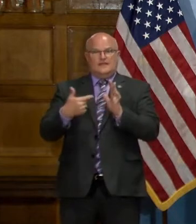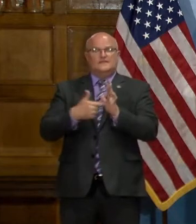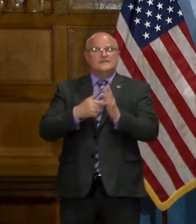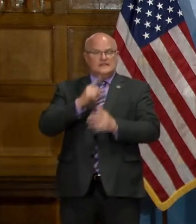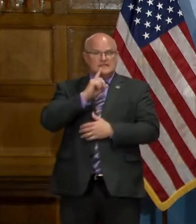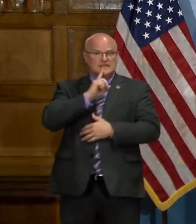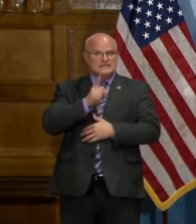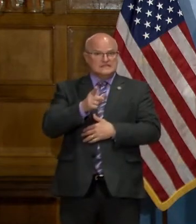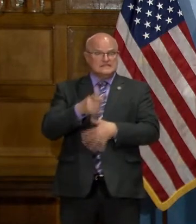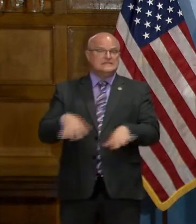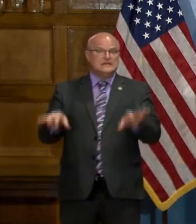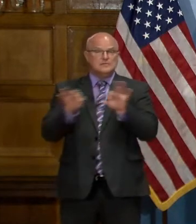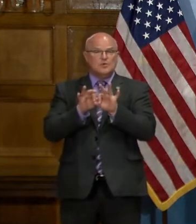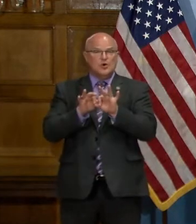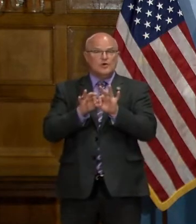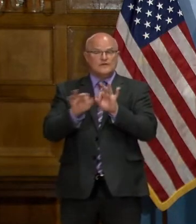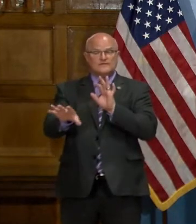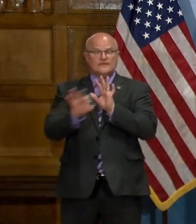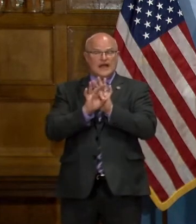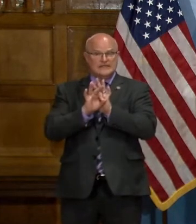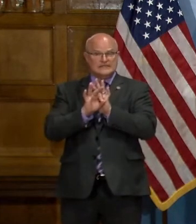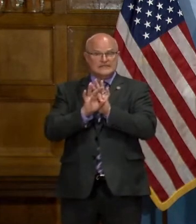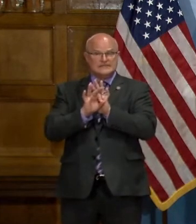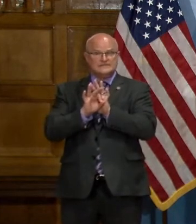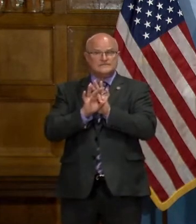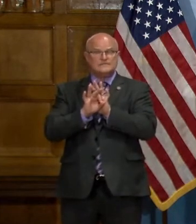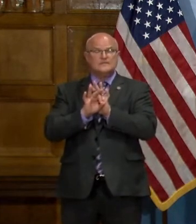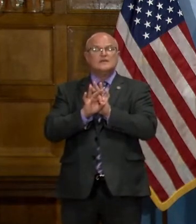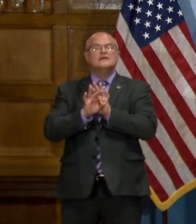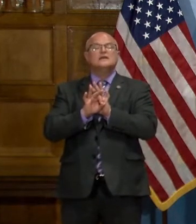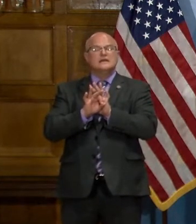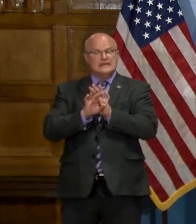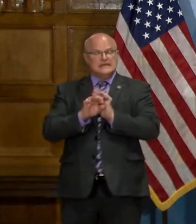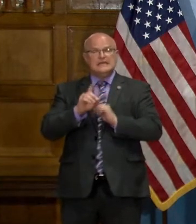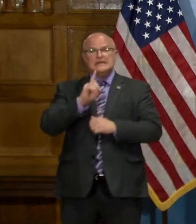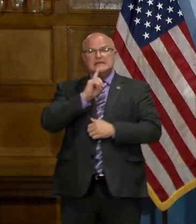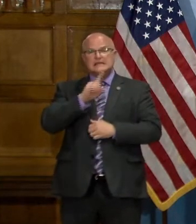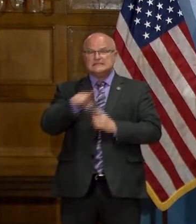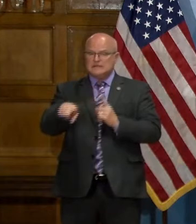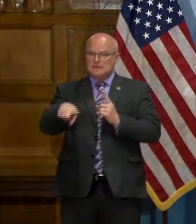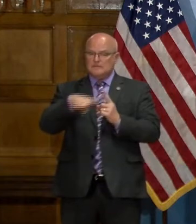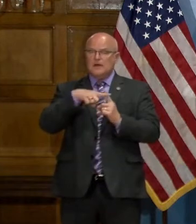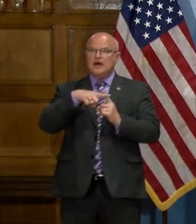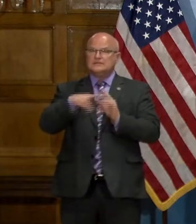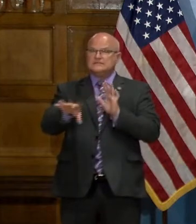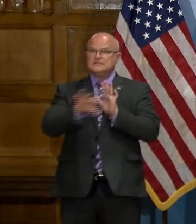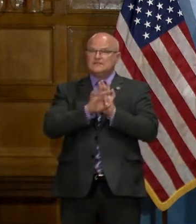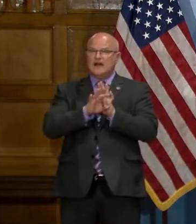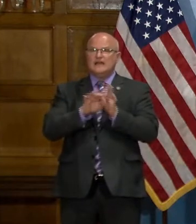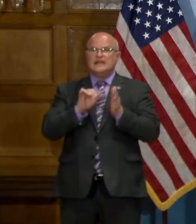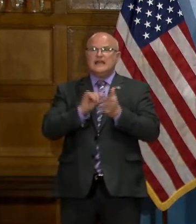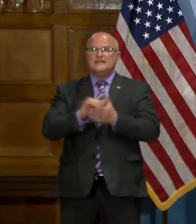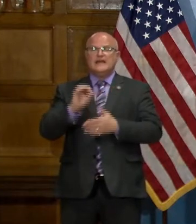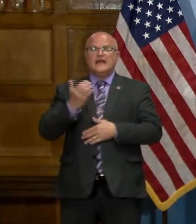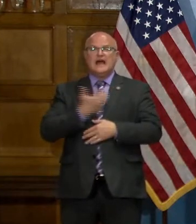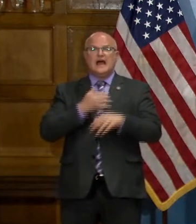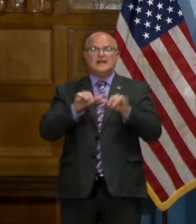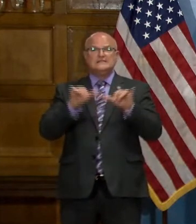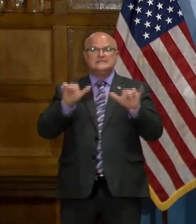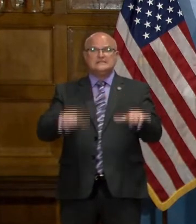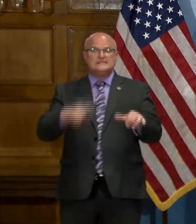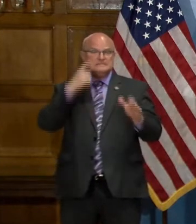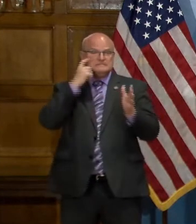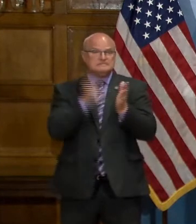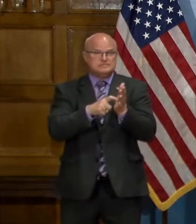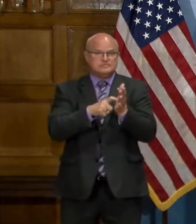is an important finding. It is a positive finding in that our systems for